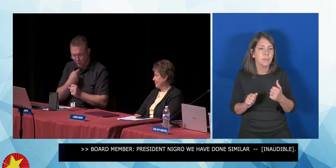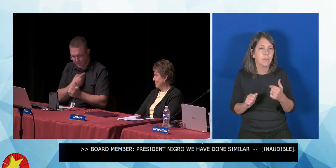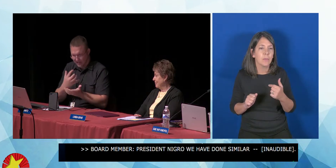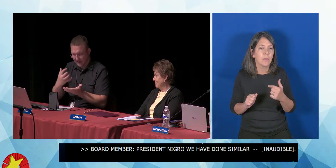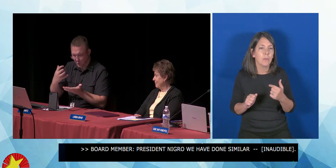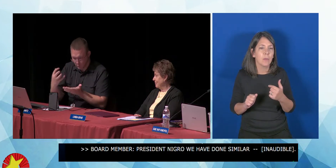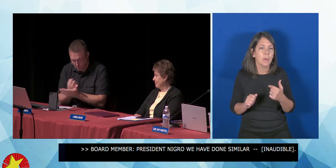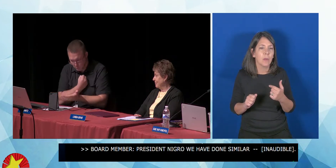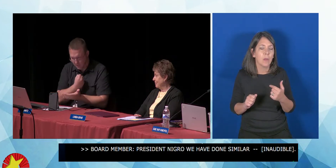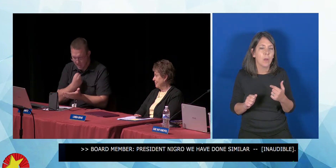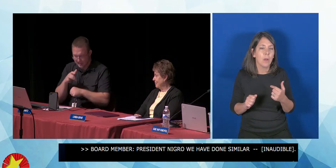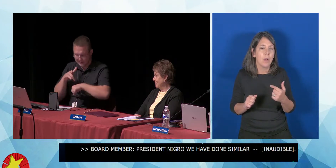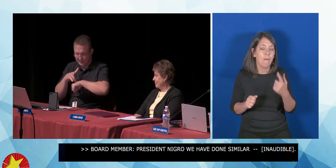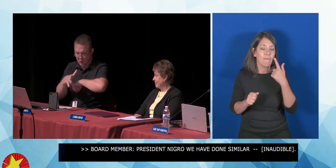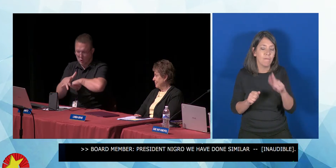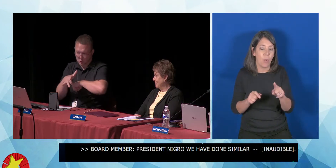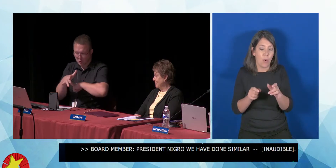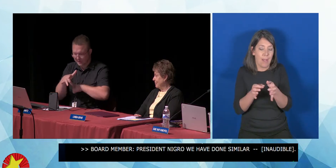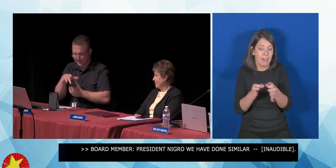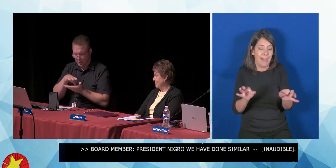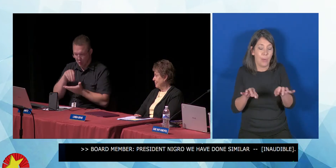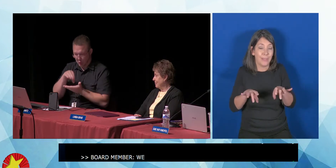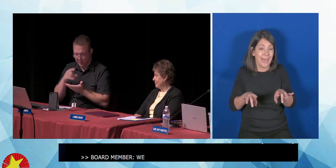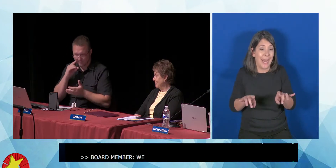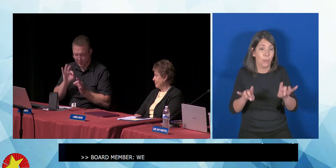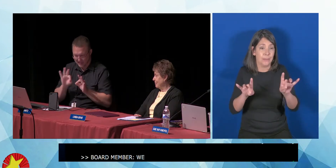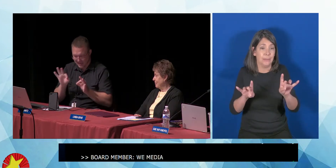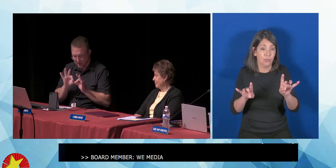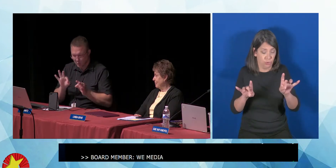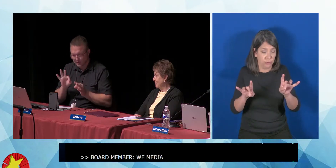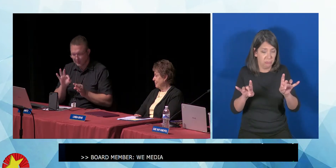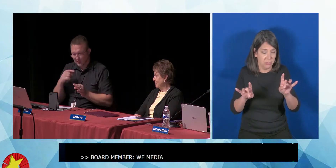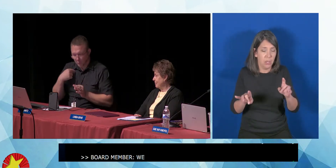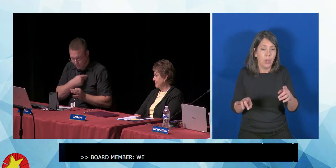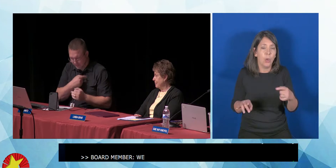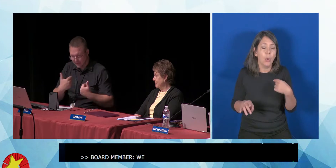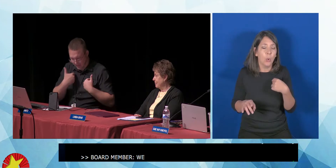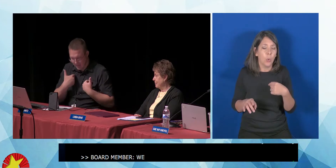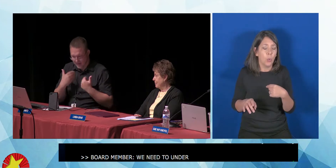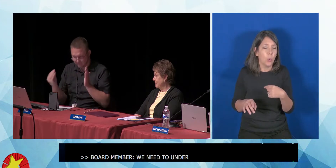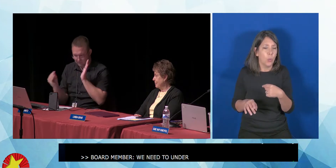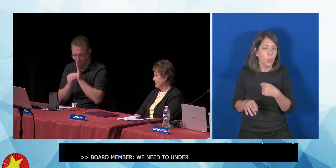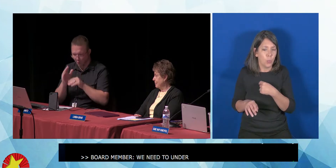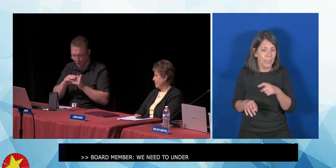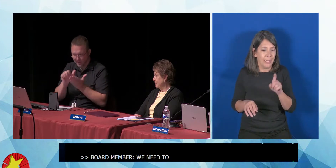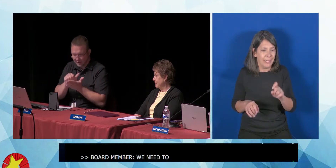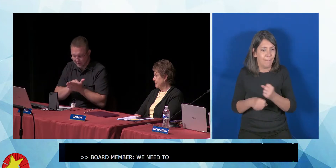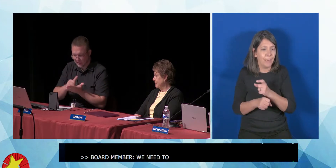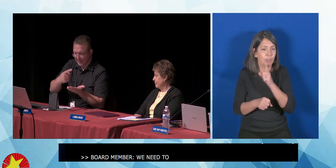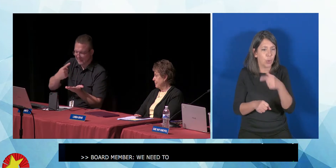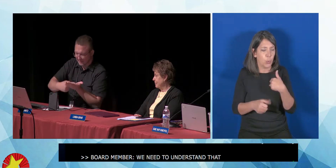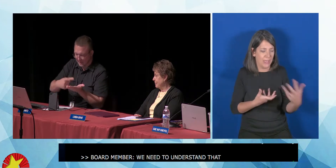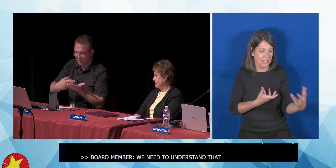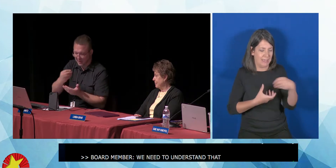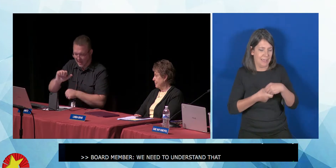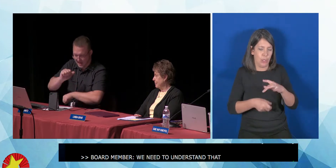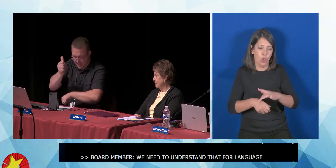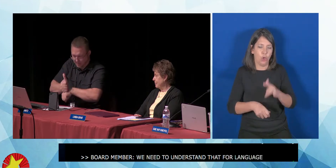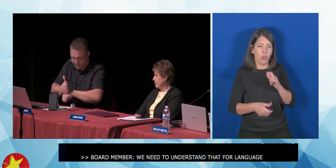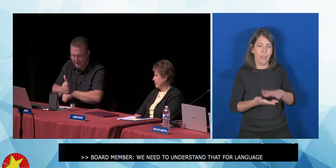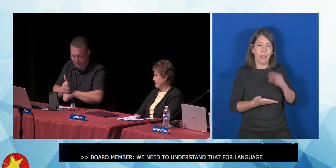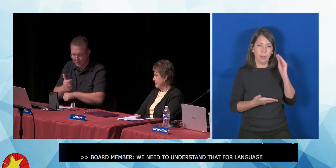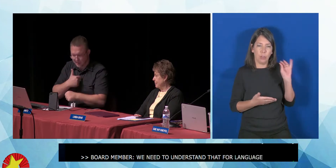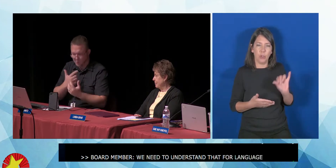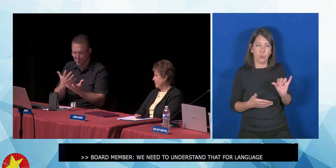that for language acquisition, we are actually incorporating early learning, and that we